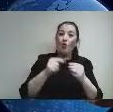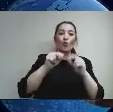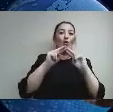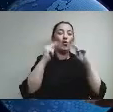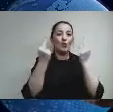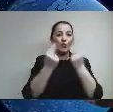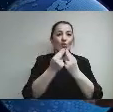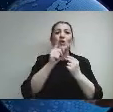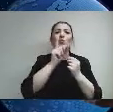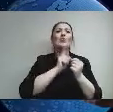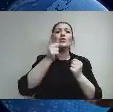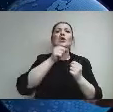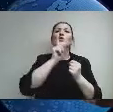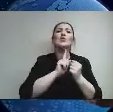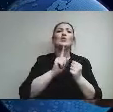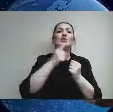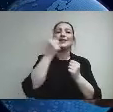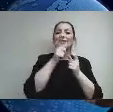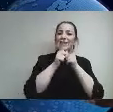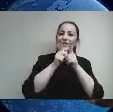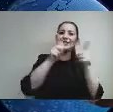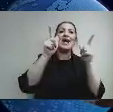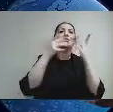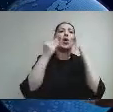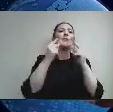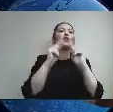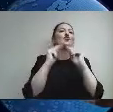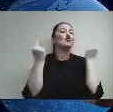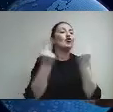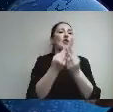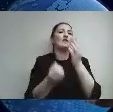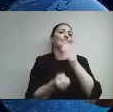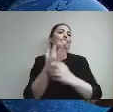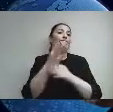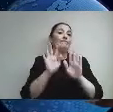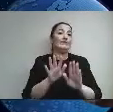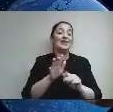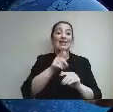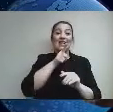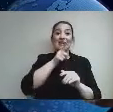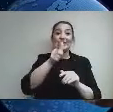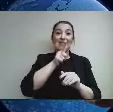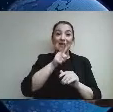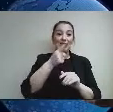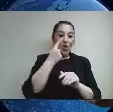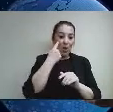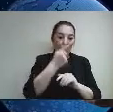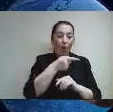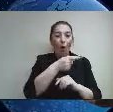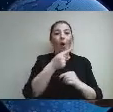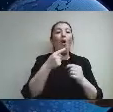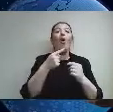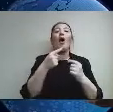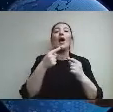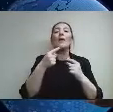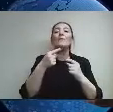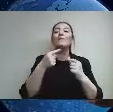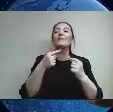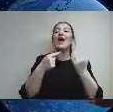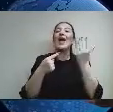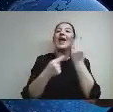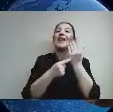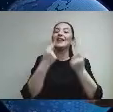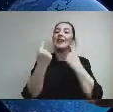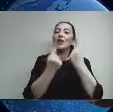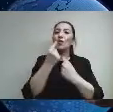audio world. With the audio simulation method, we provide products and services. So we